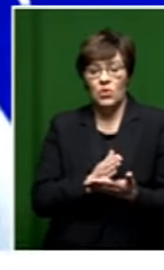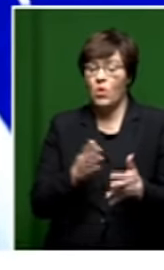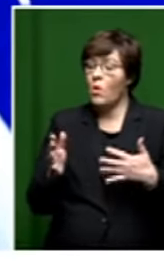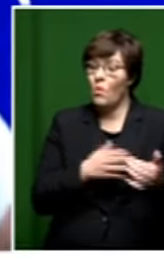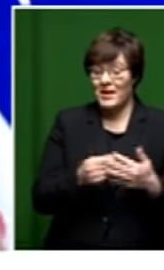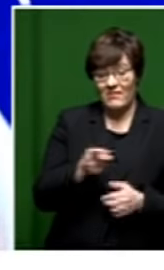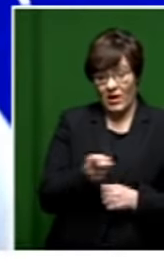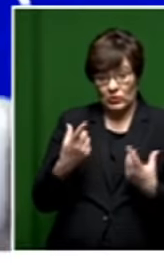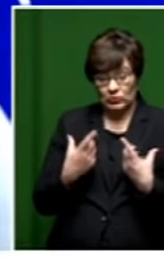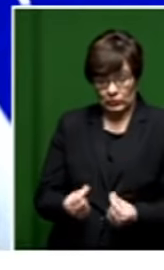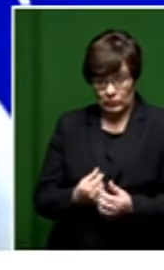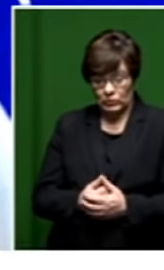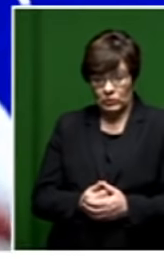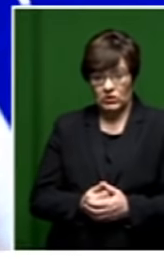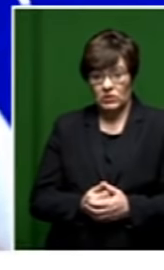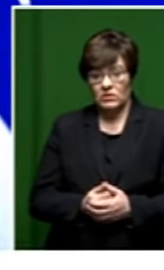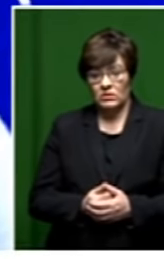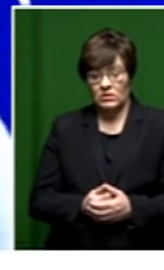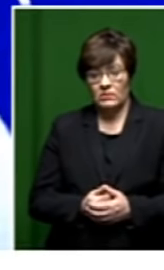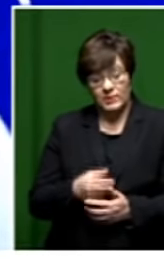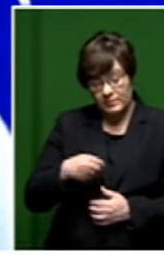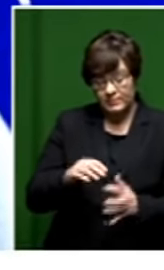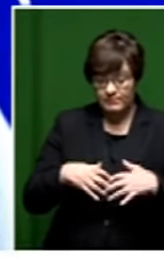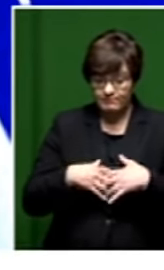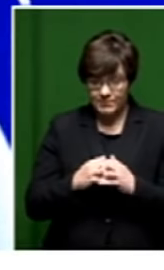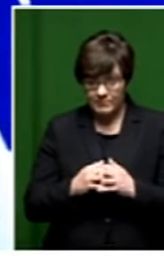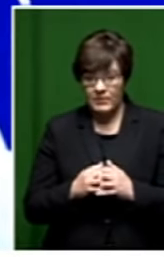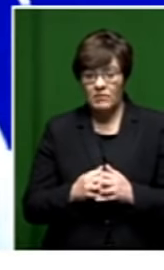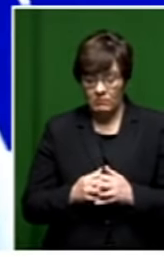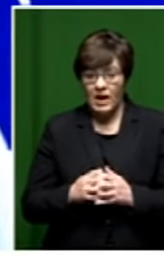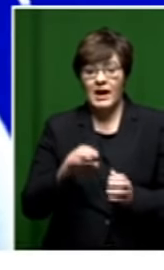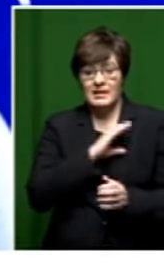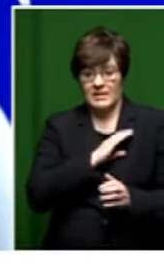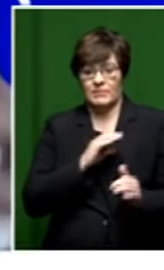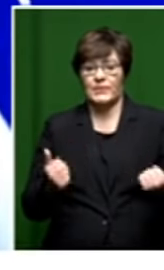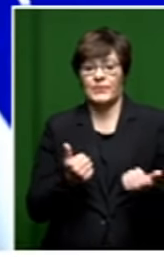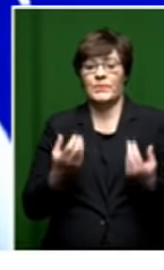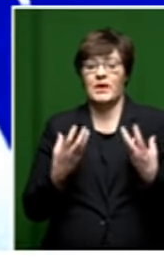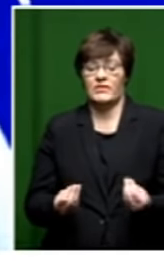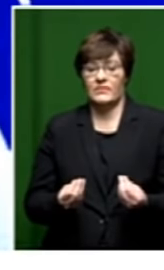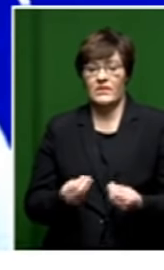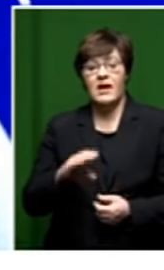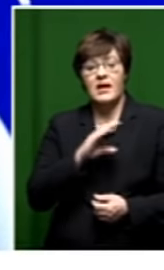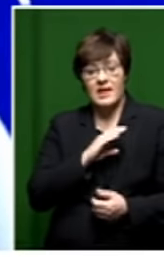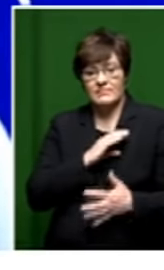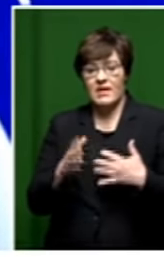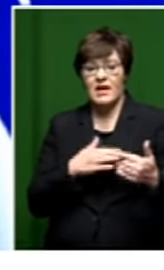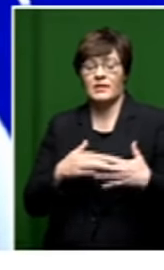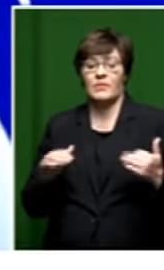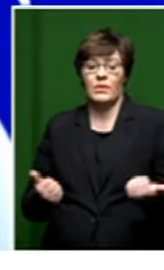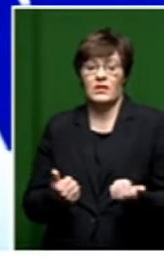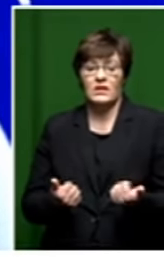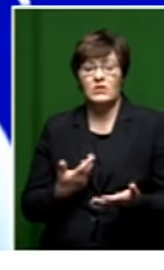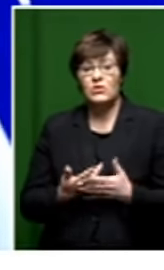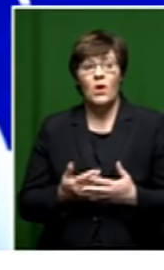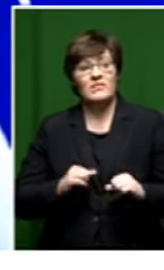whatever they do and whatever they put in place is good for the customer and it treats the customer well, so that we don't